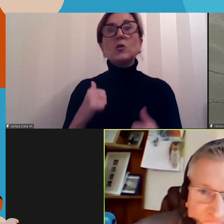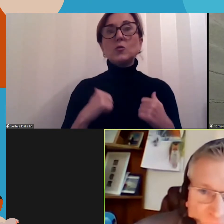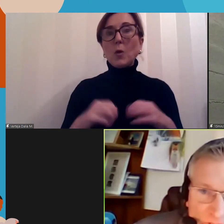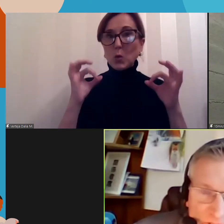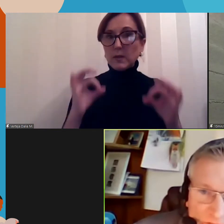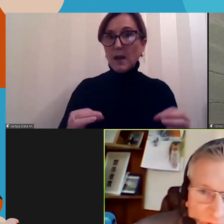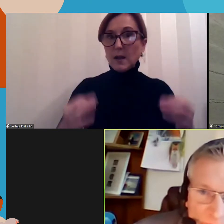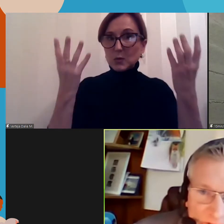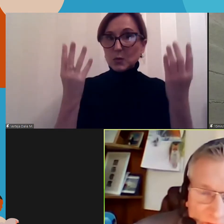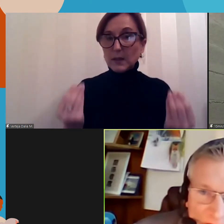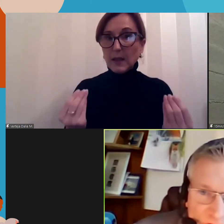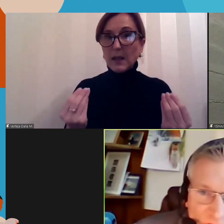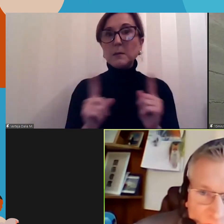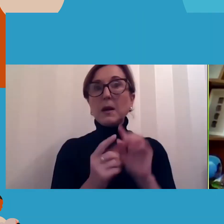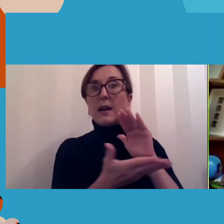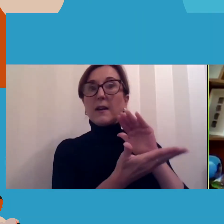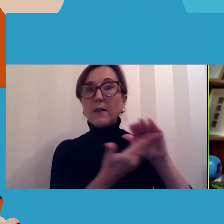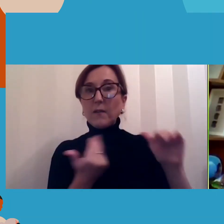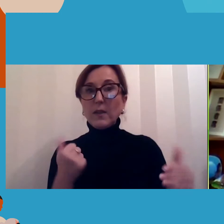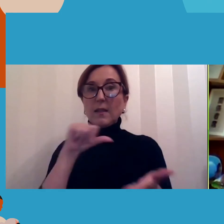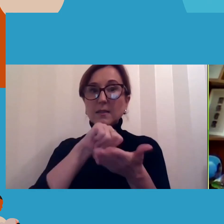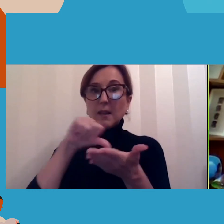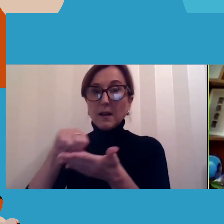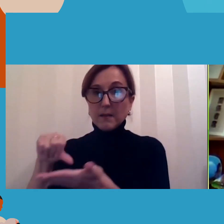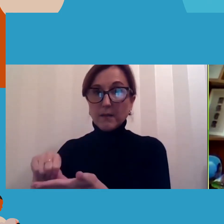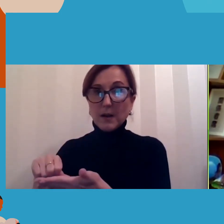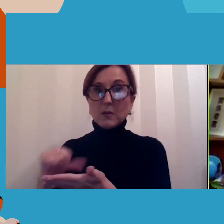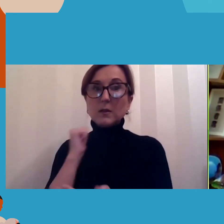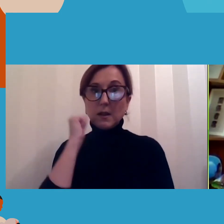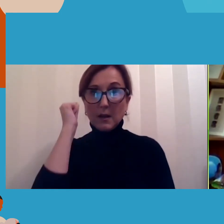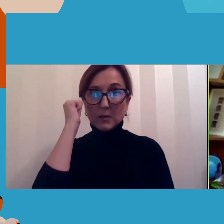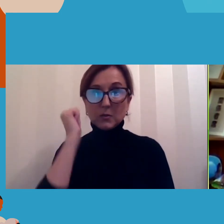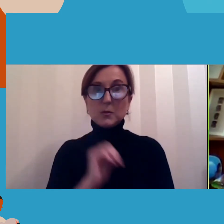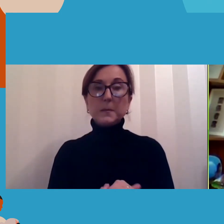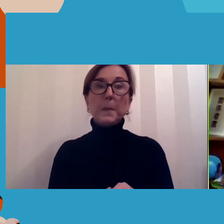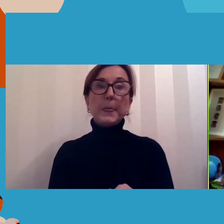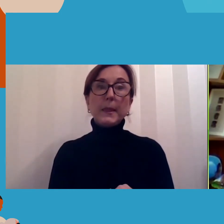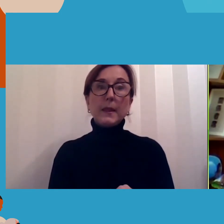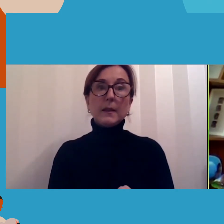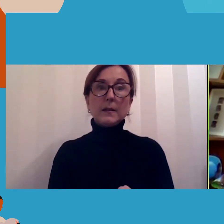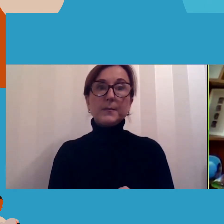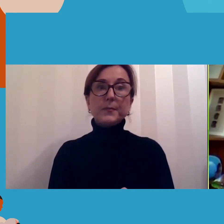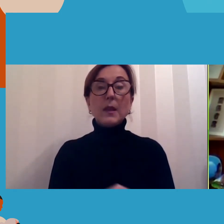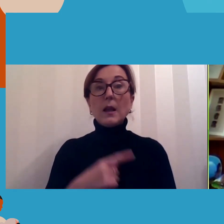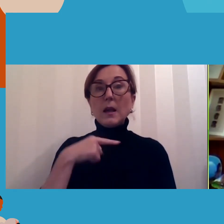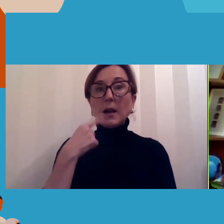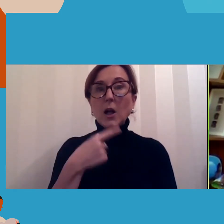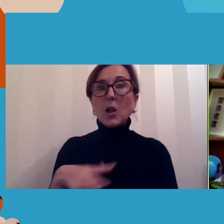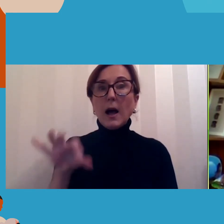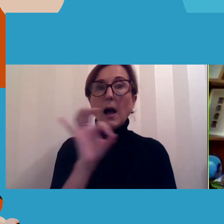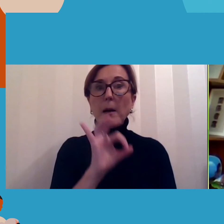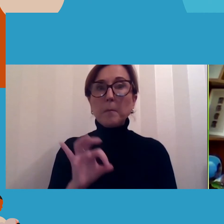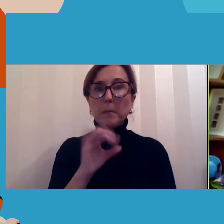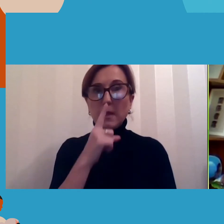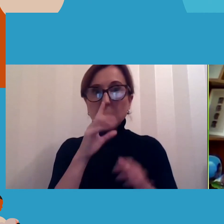Good afternoon. First and foremost, let me congratulate everyone on the Human Rights Day, and I'm grateful for